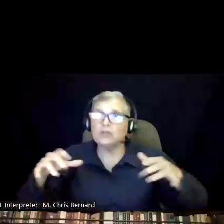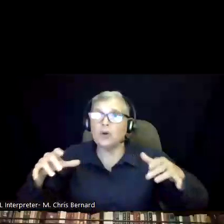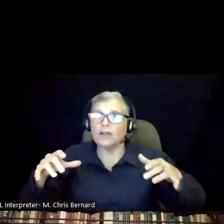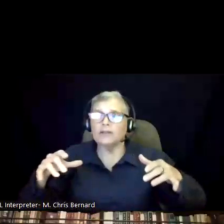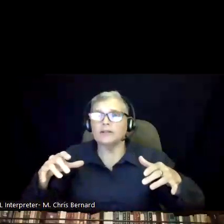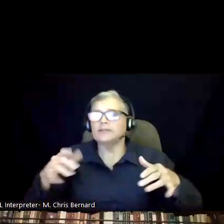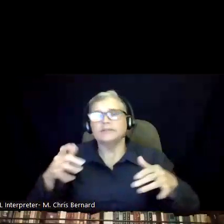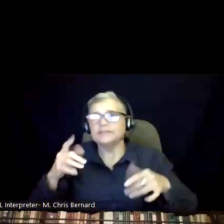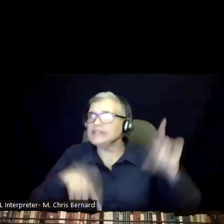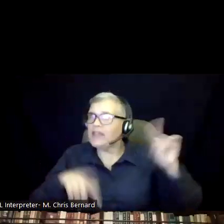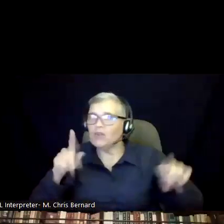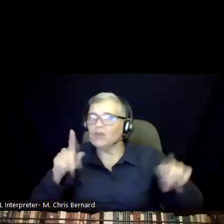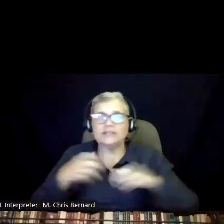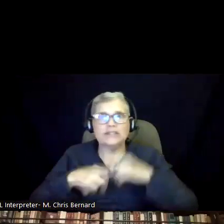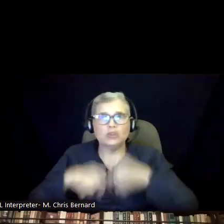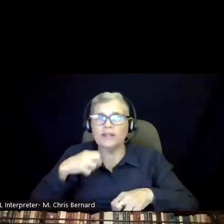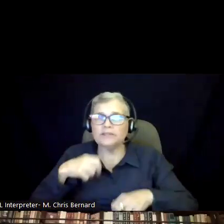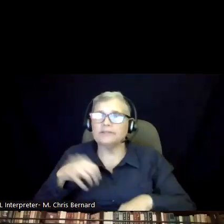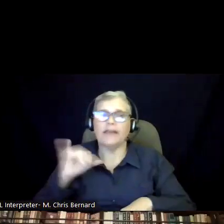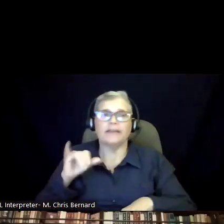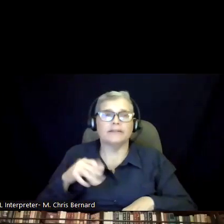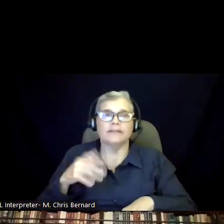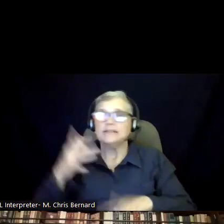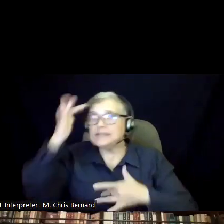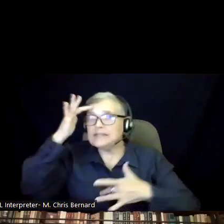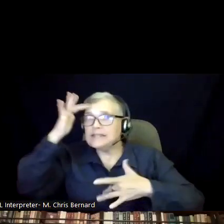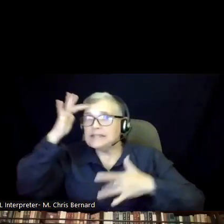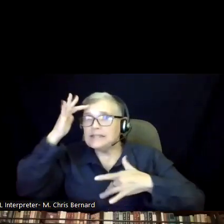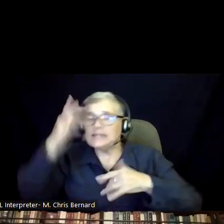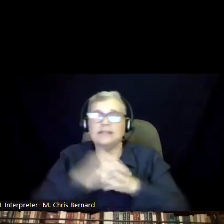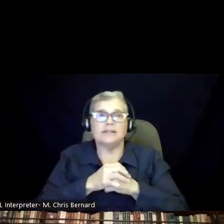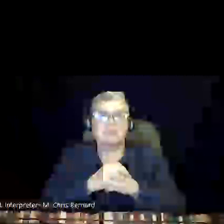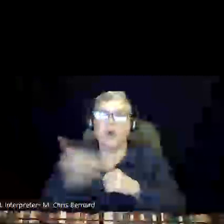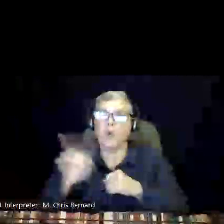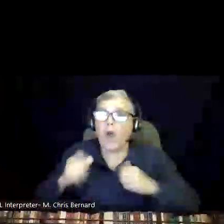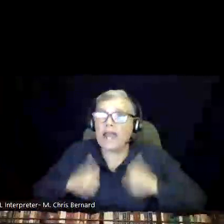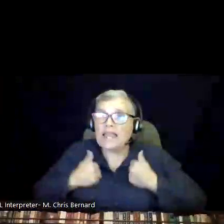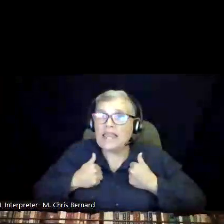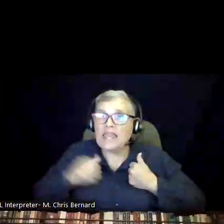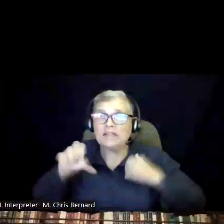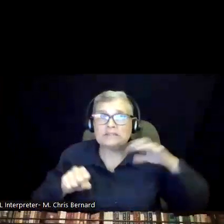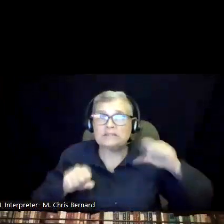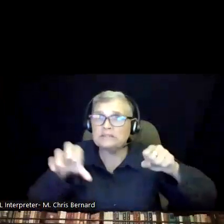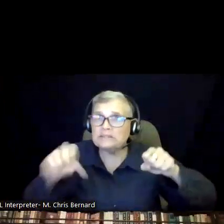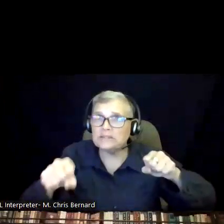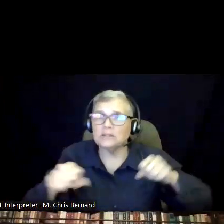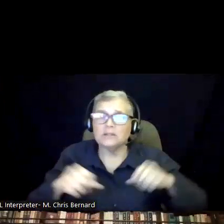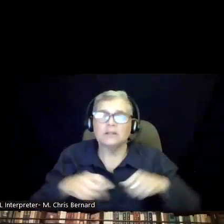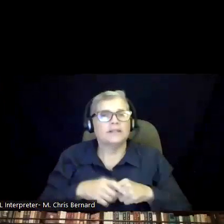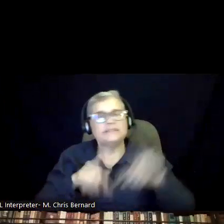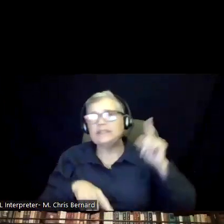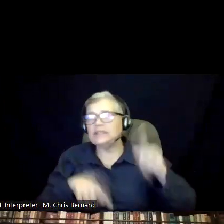We're facing disease outbreaks, we're facing habitat use conversions, we're facing all sorts of different